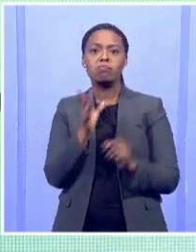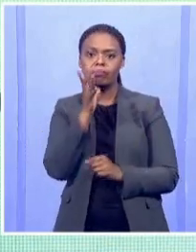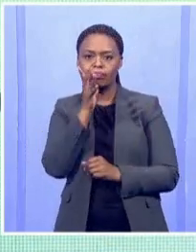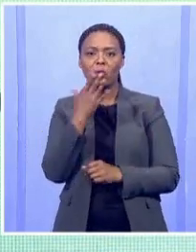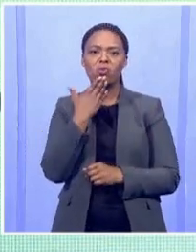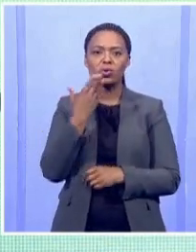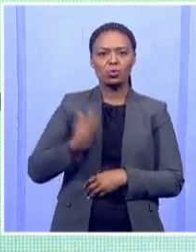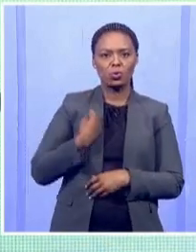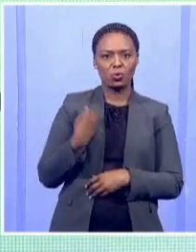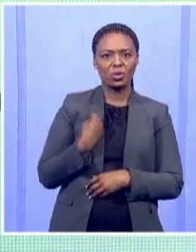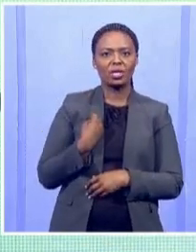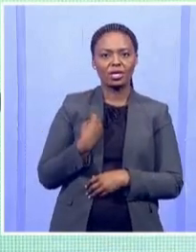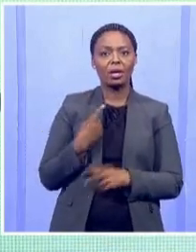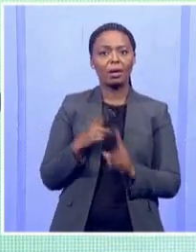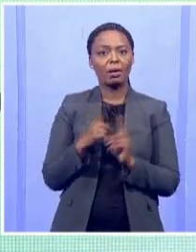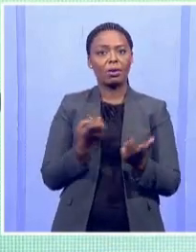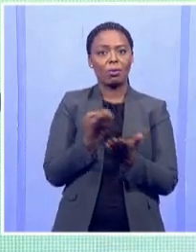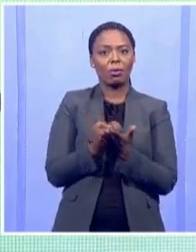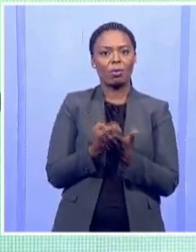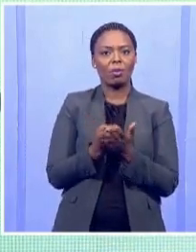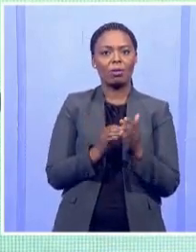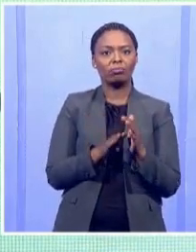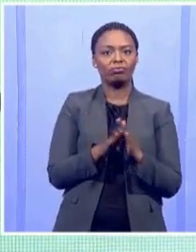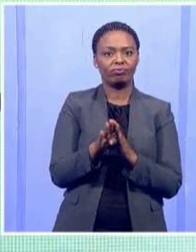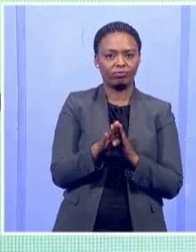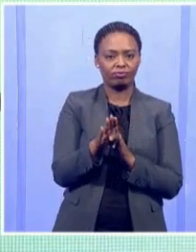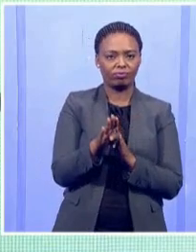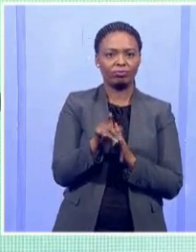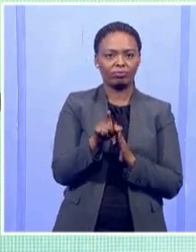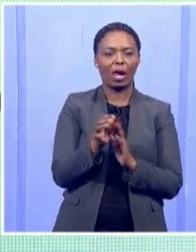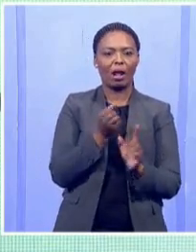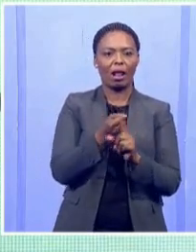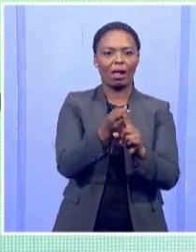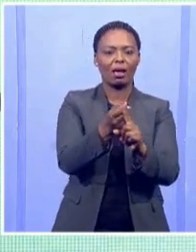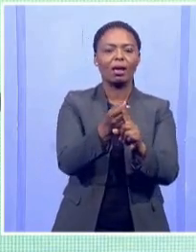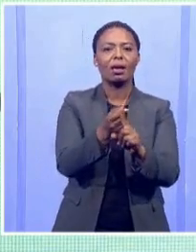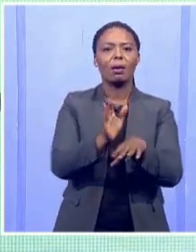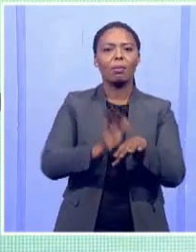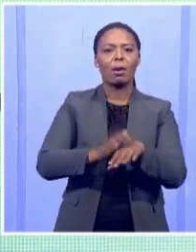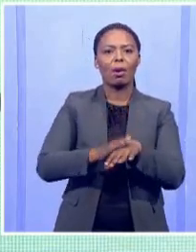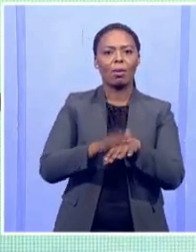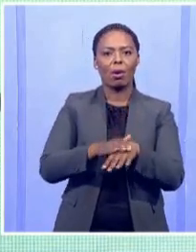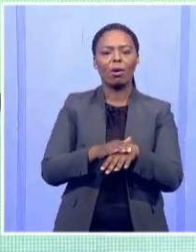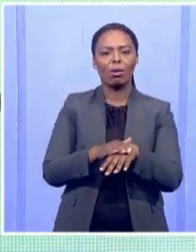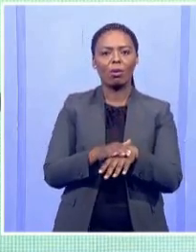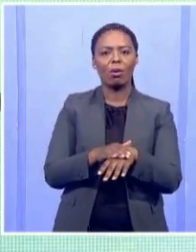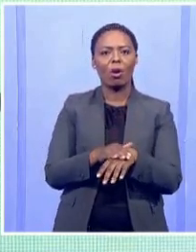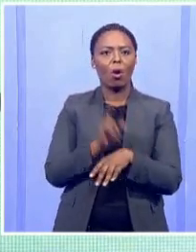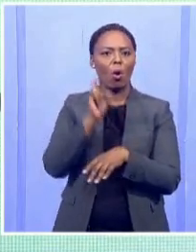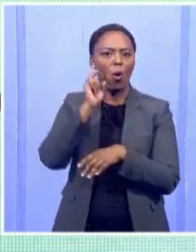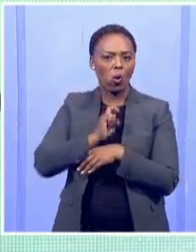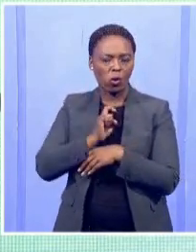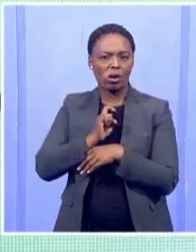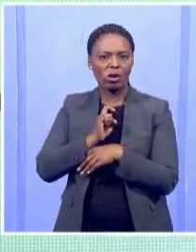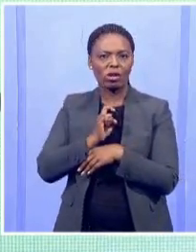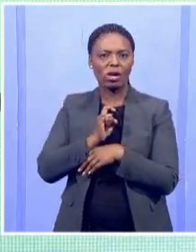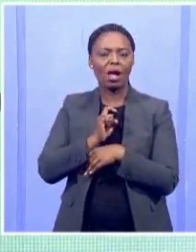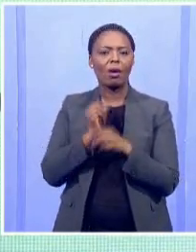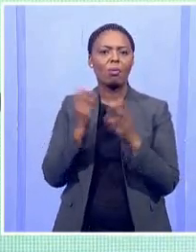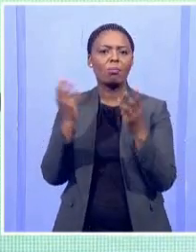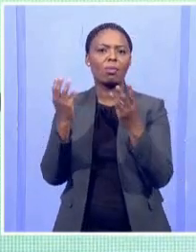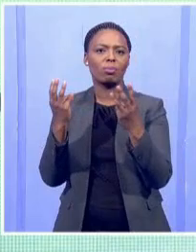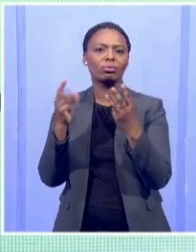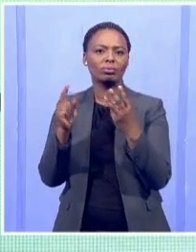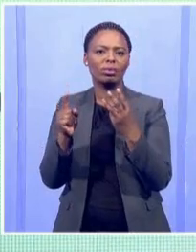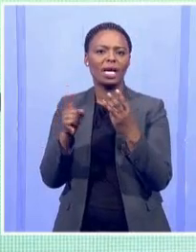as the economy hopefully improves and we get more older population, just as is the case in